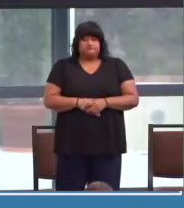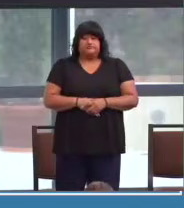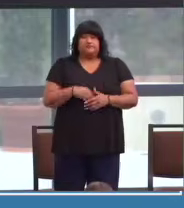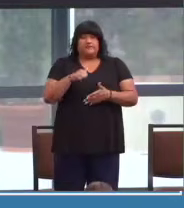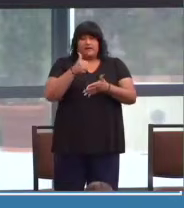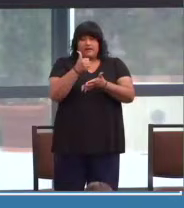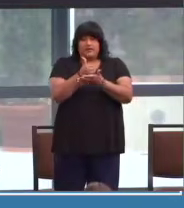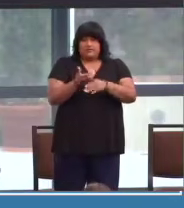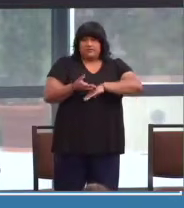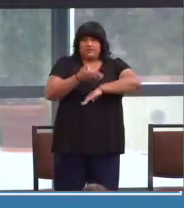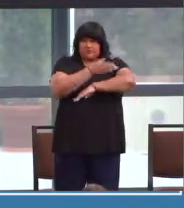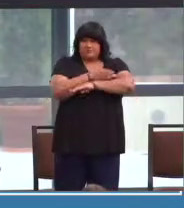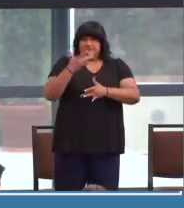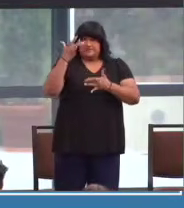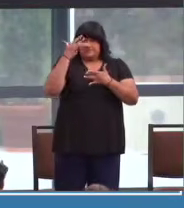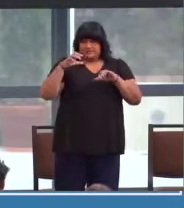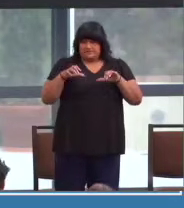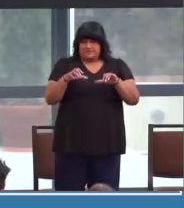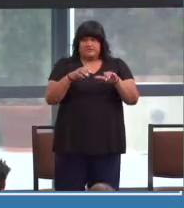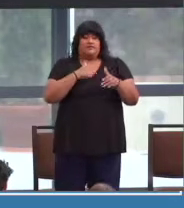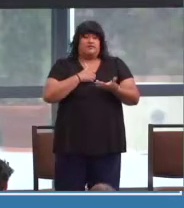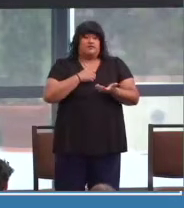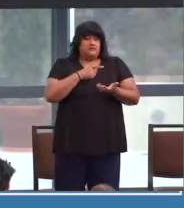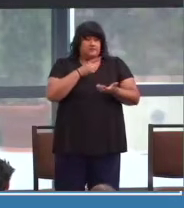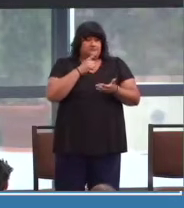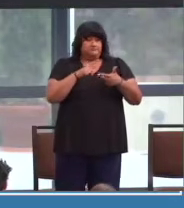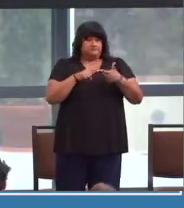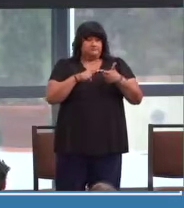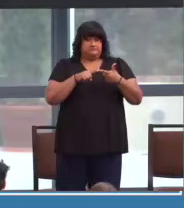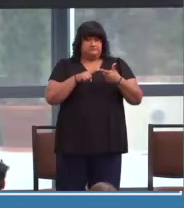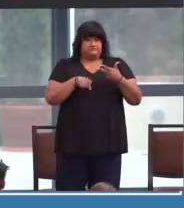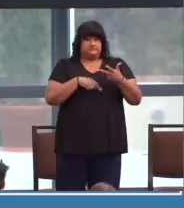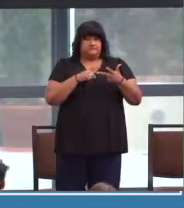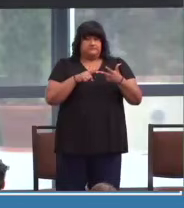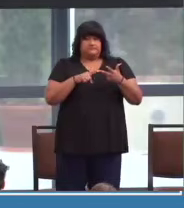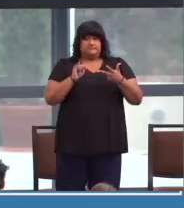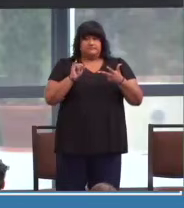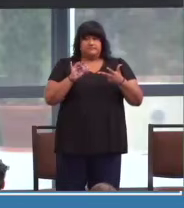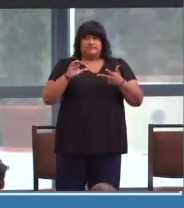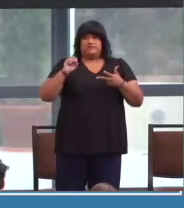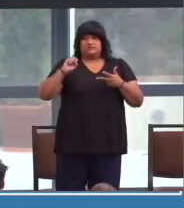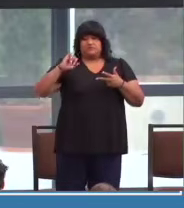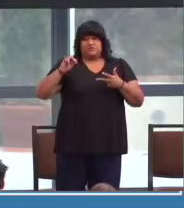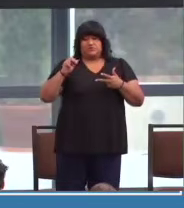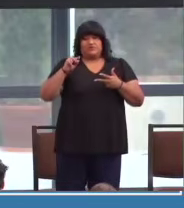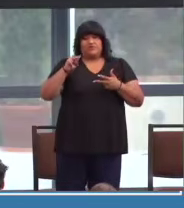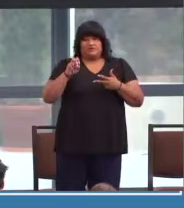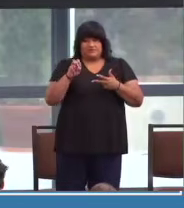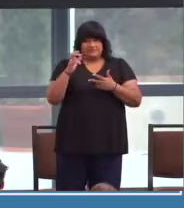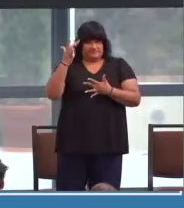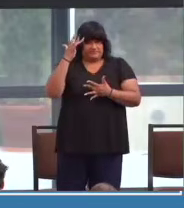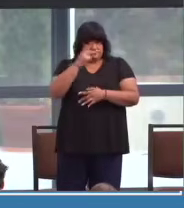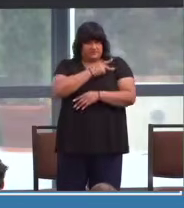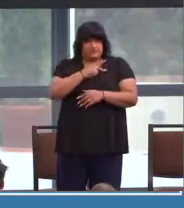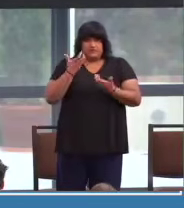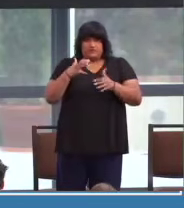improve disease activity and reduces comorbidities and cardiovascular disease risk. If you're a Sjogren's disease patient, you don't want to ignore your